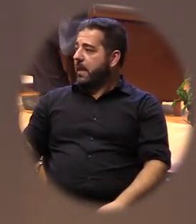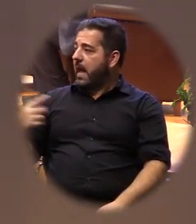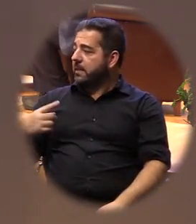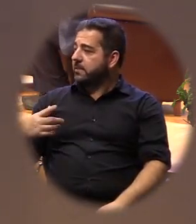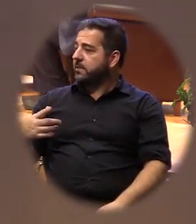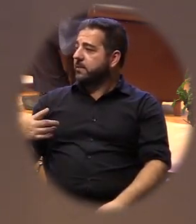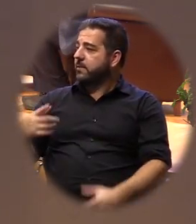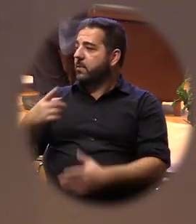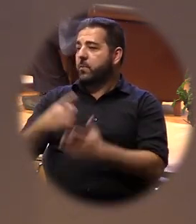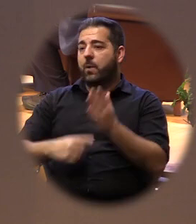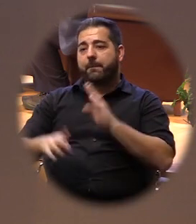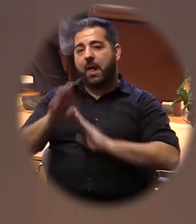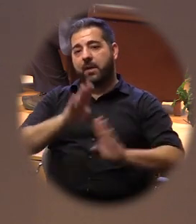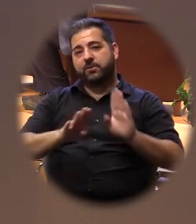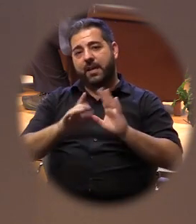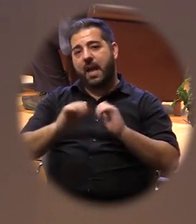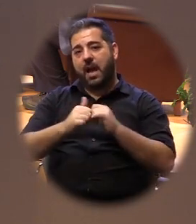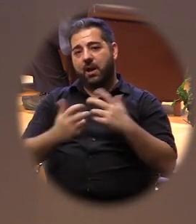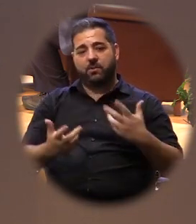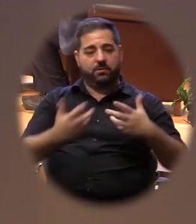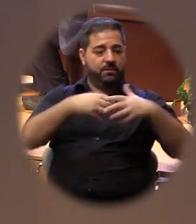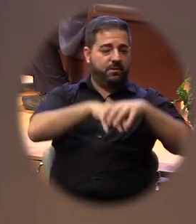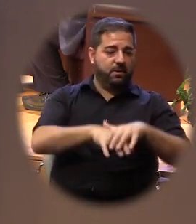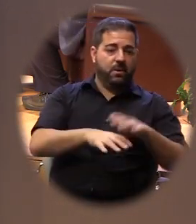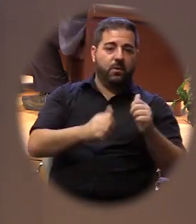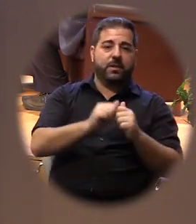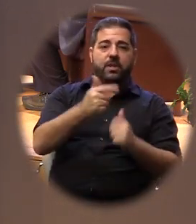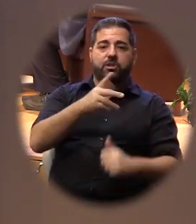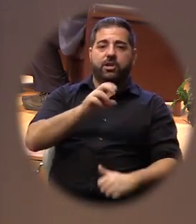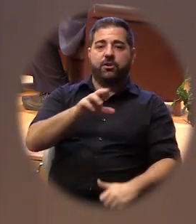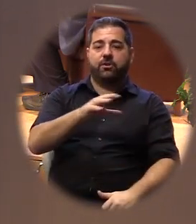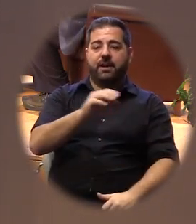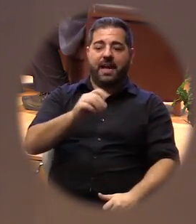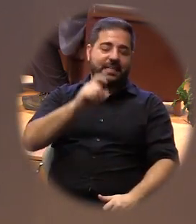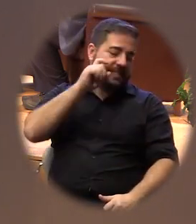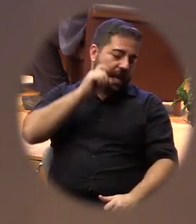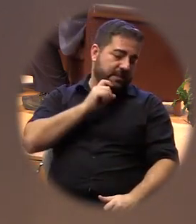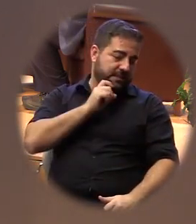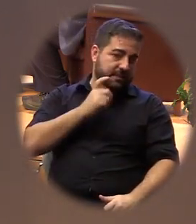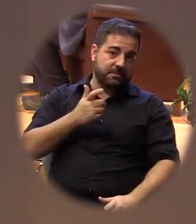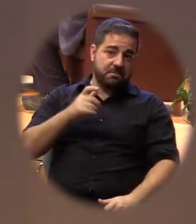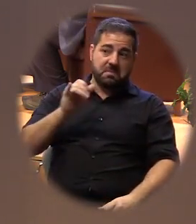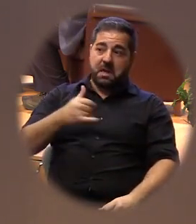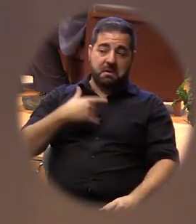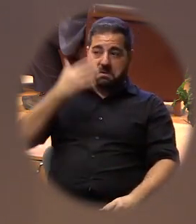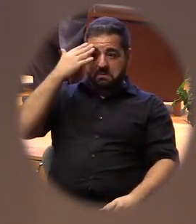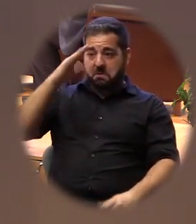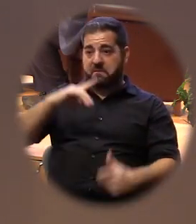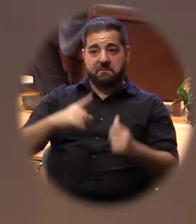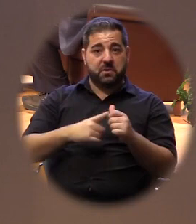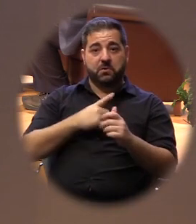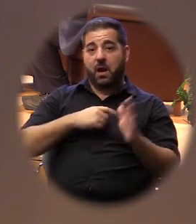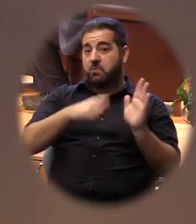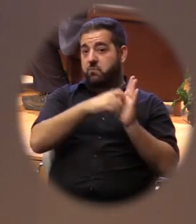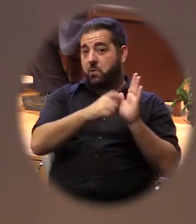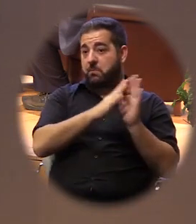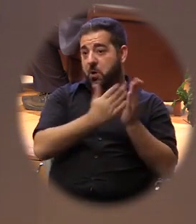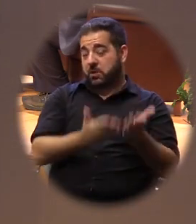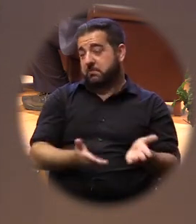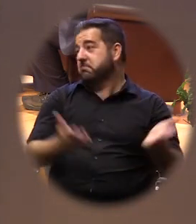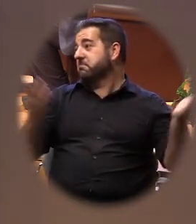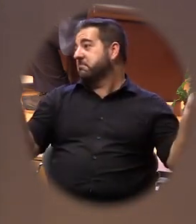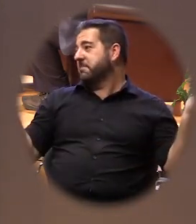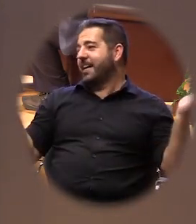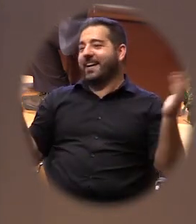what biology had to do with gender and sex and I kind of didn't know at first so I wrote this book